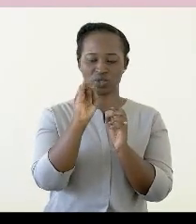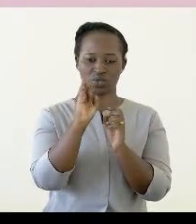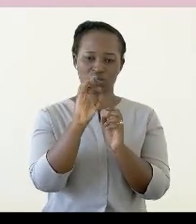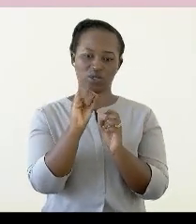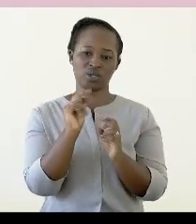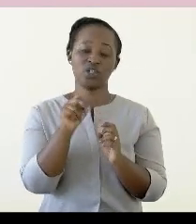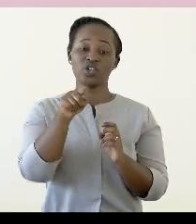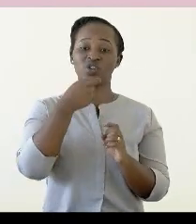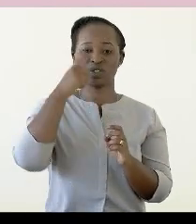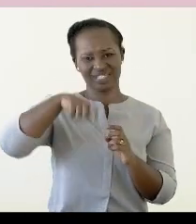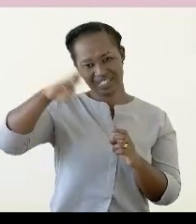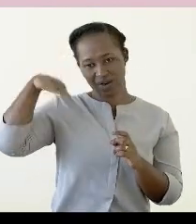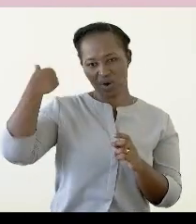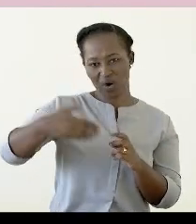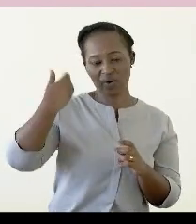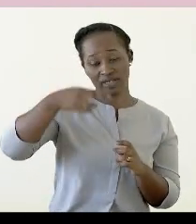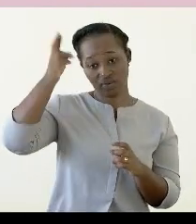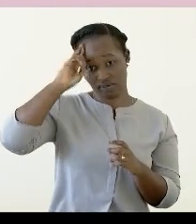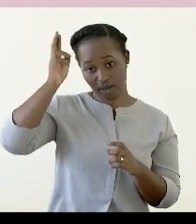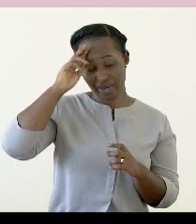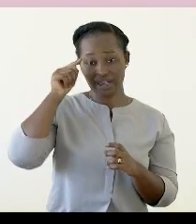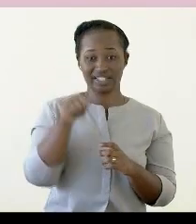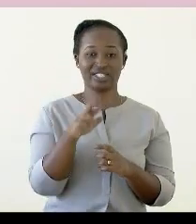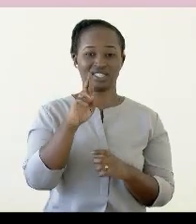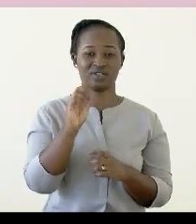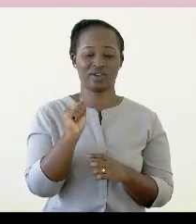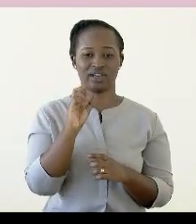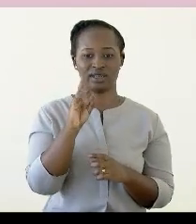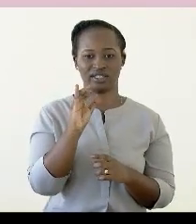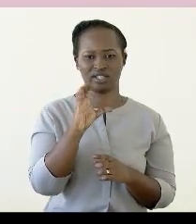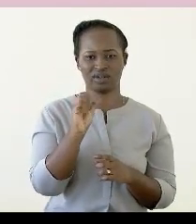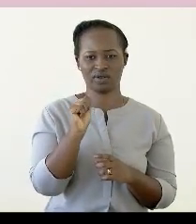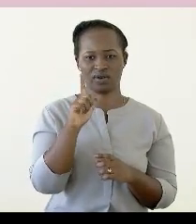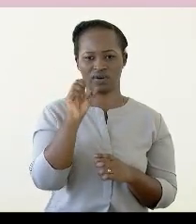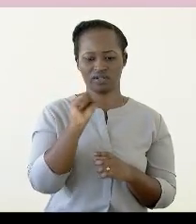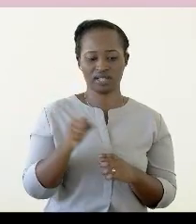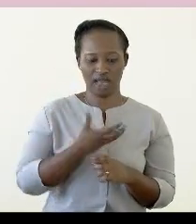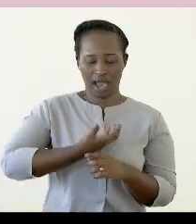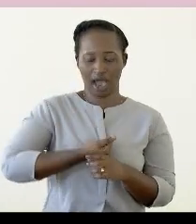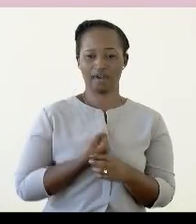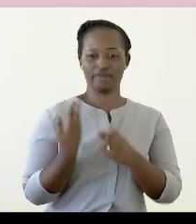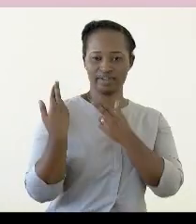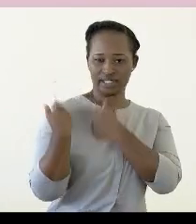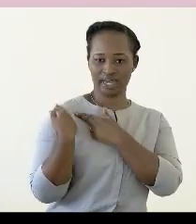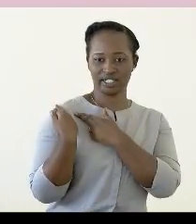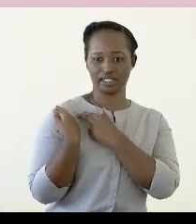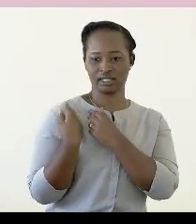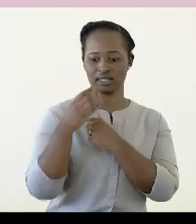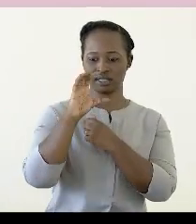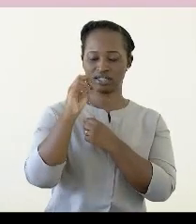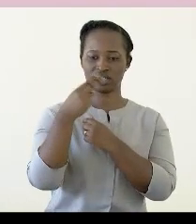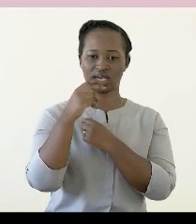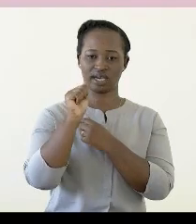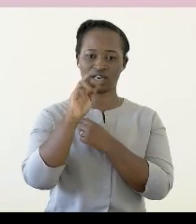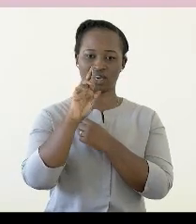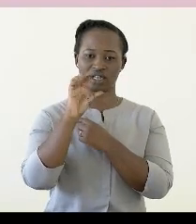these radicals, they have charges. They may be positively charged or